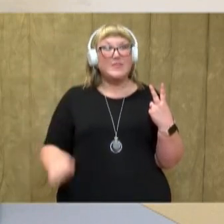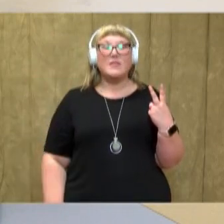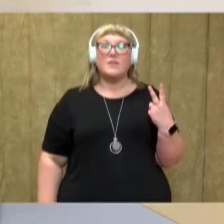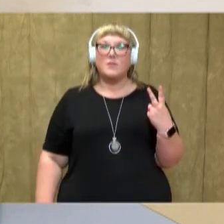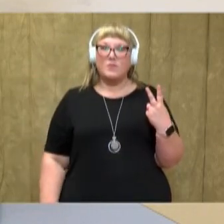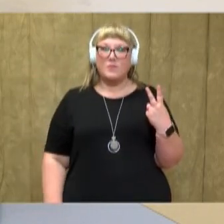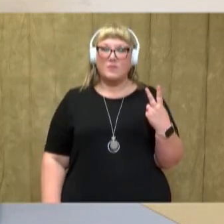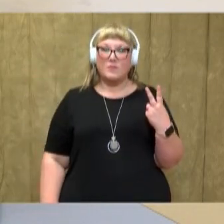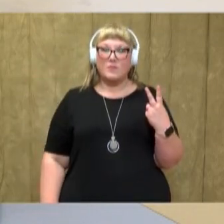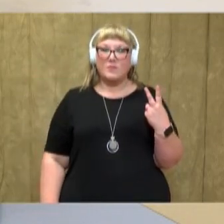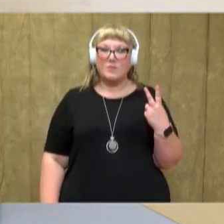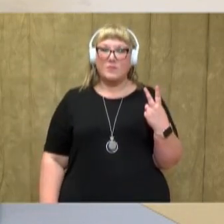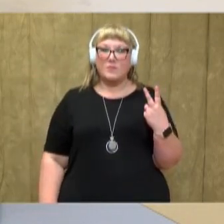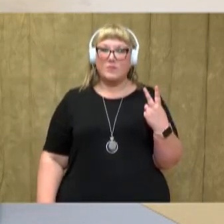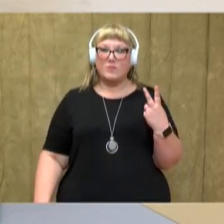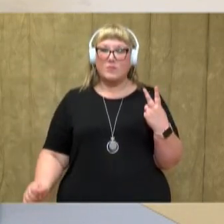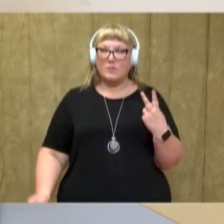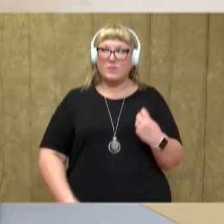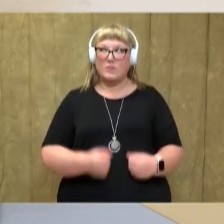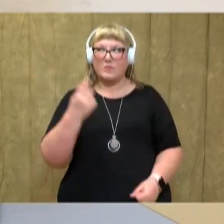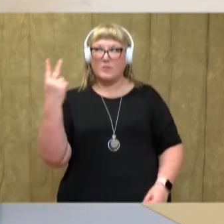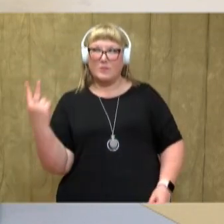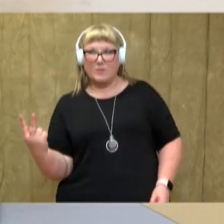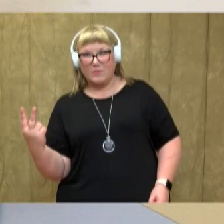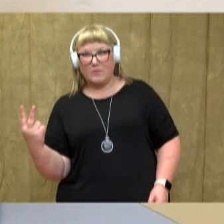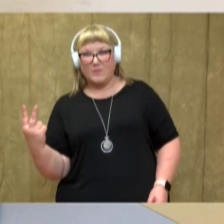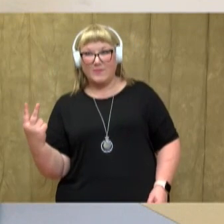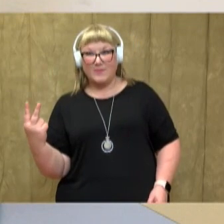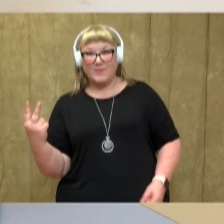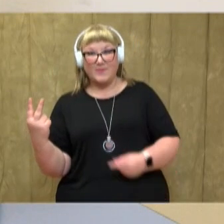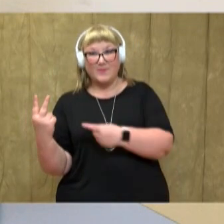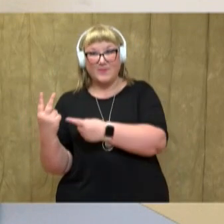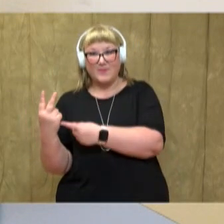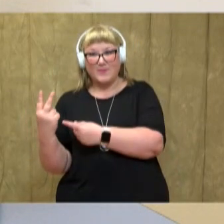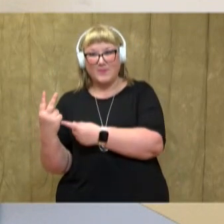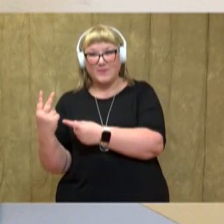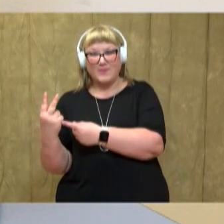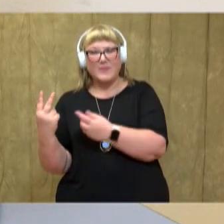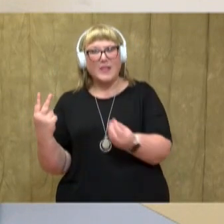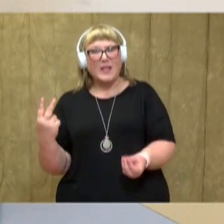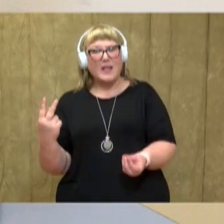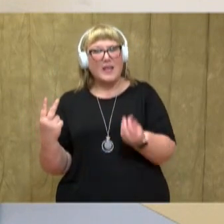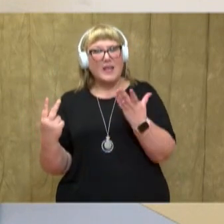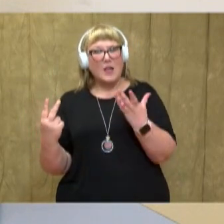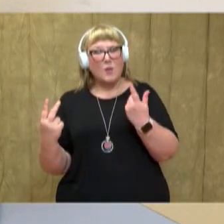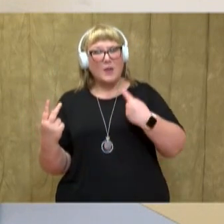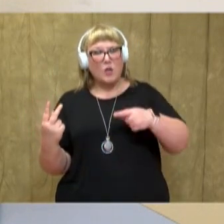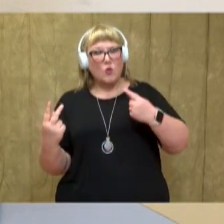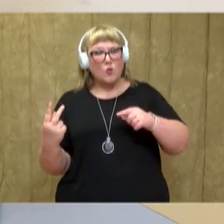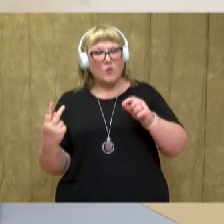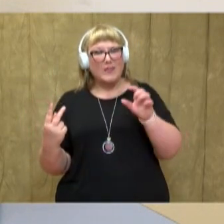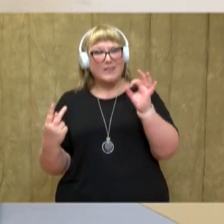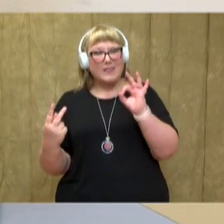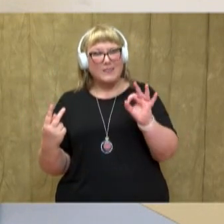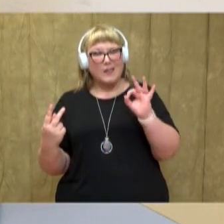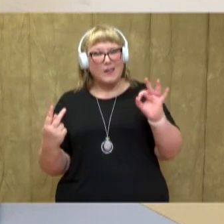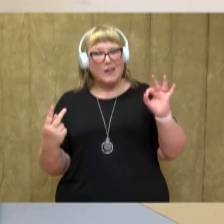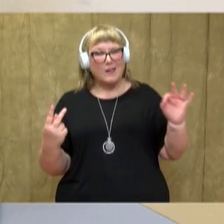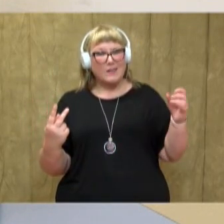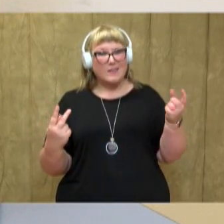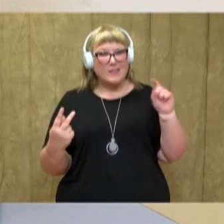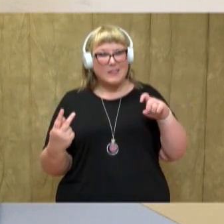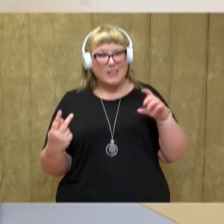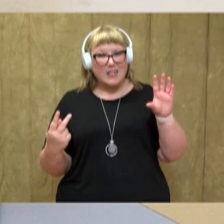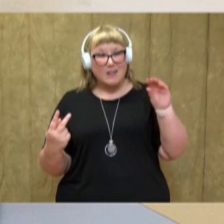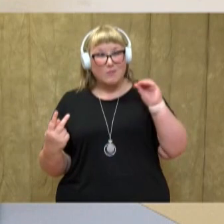2. Now our problem is 2 plus 2. How many green dots do I need